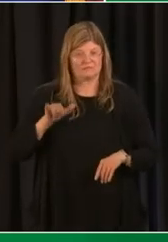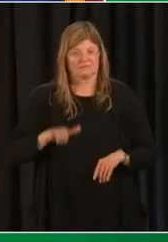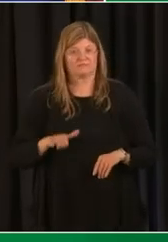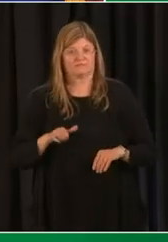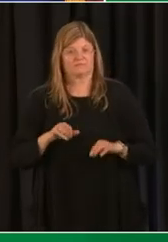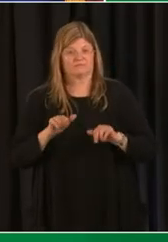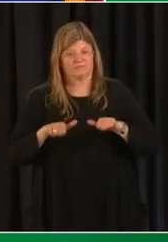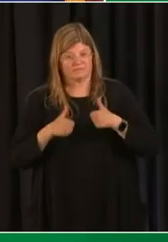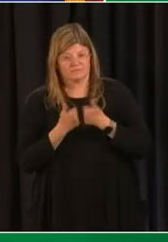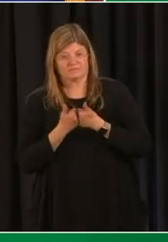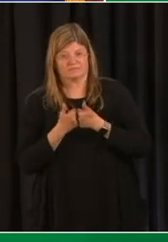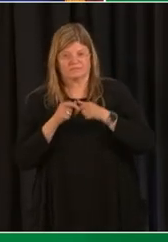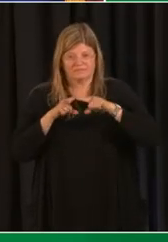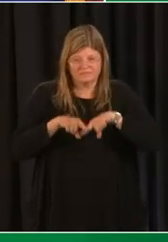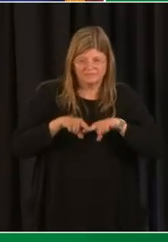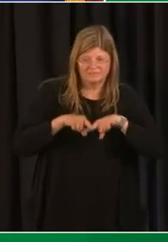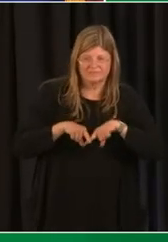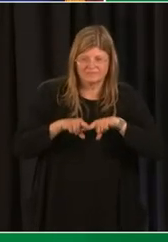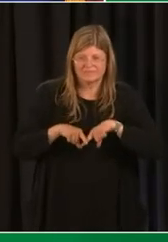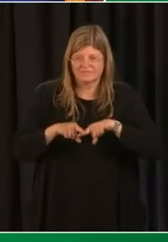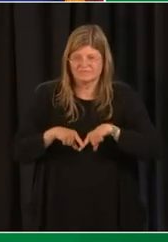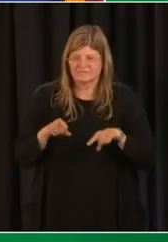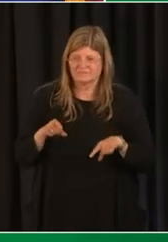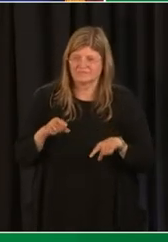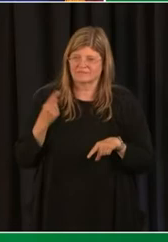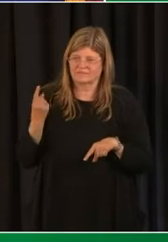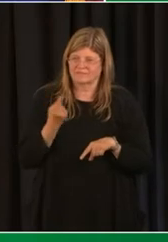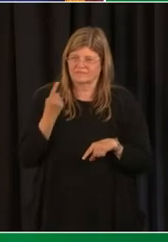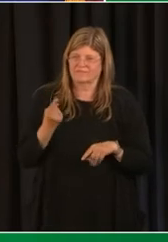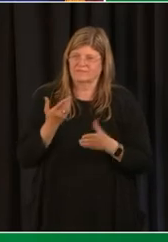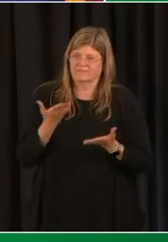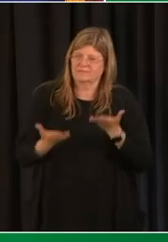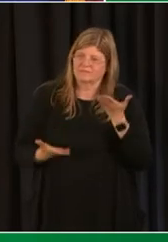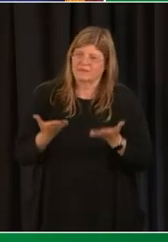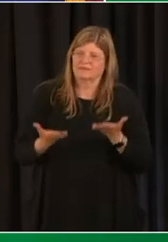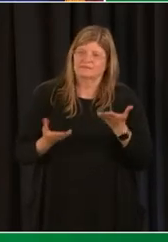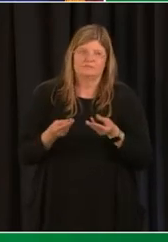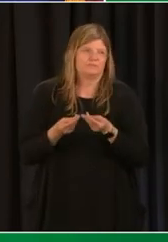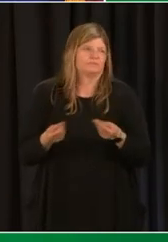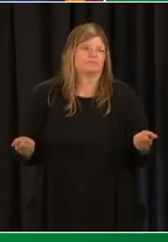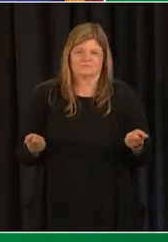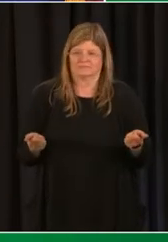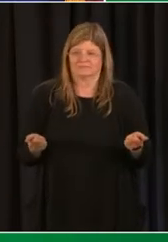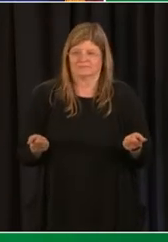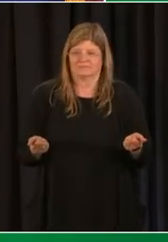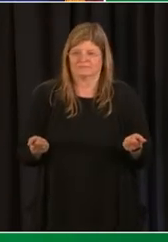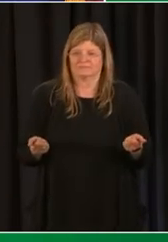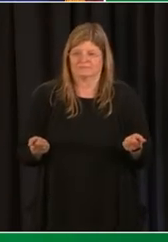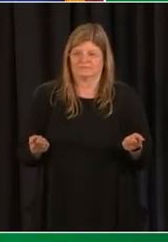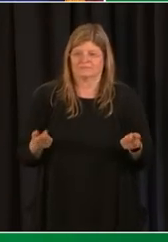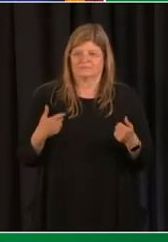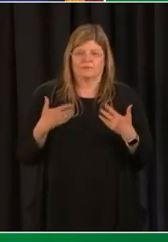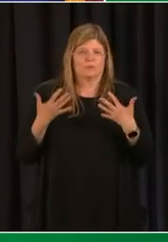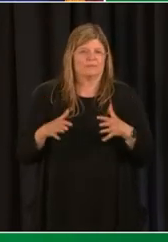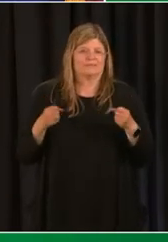court challenges pending, that they can be something that might go away. And I don't say that to scare folks, but I think we all have